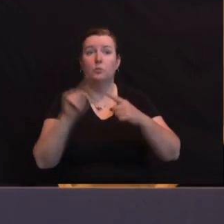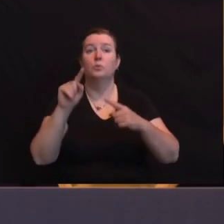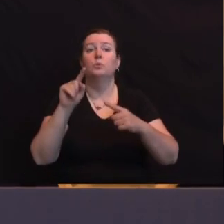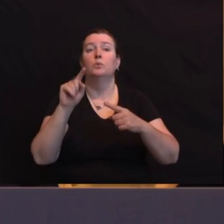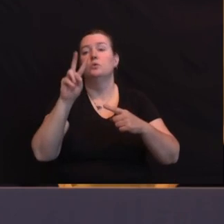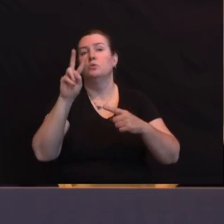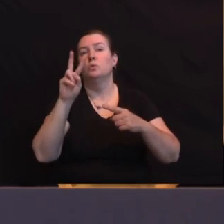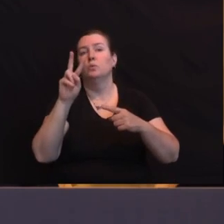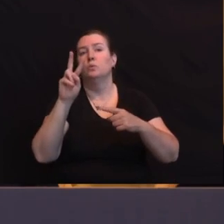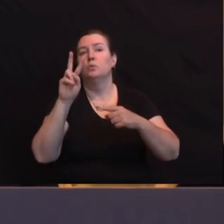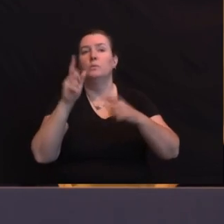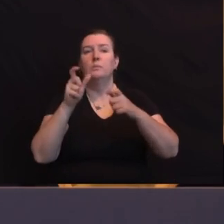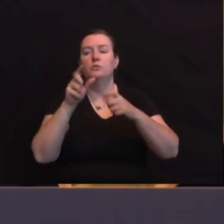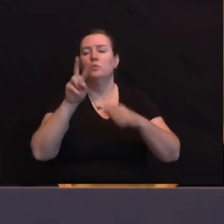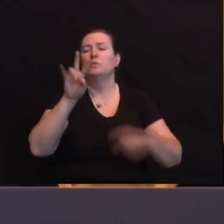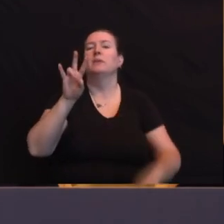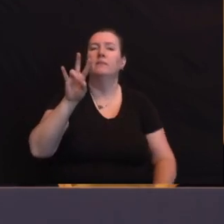on that.